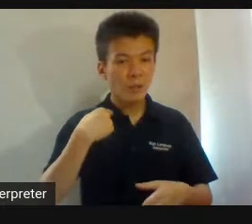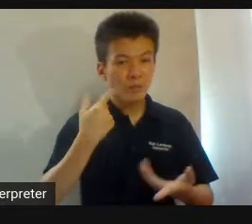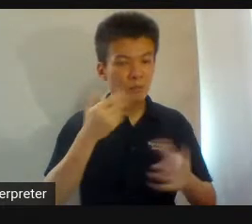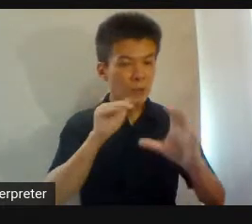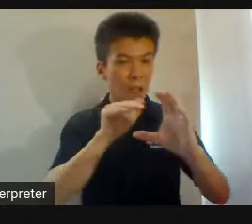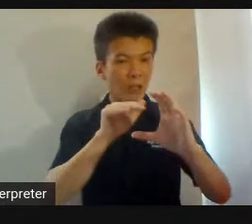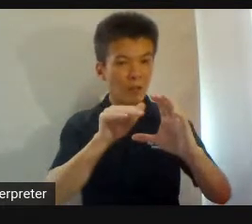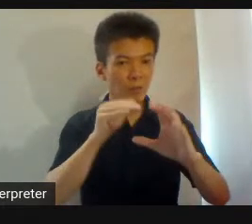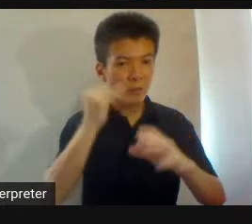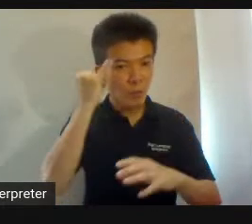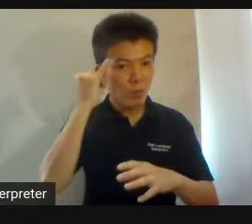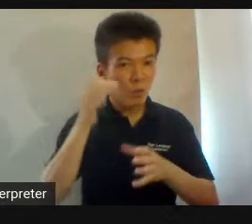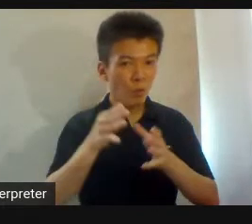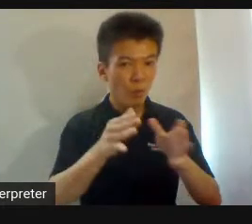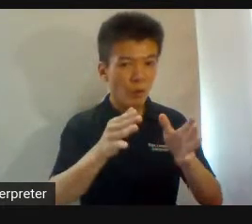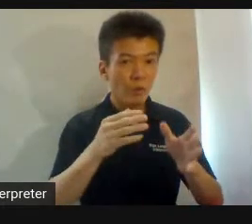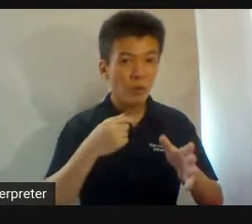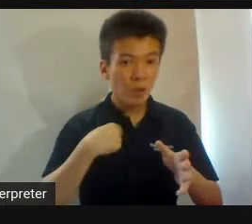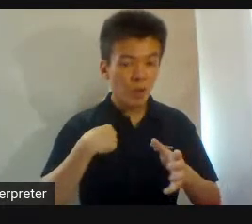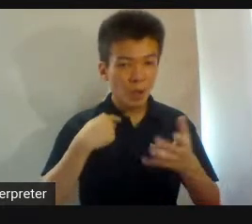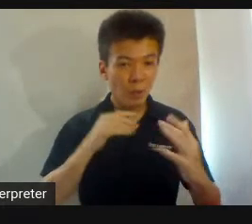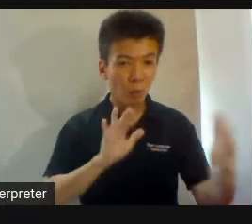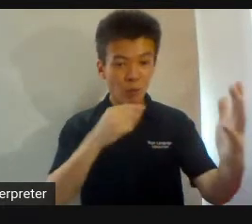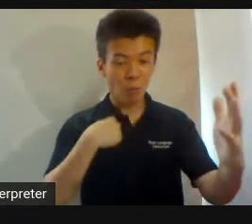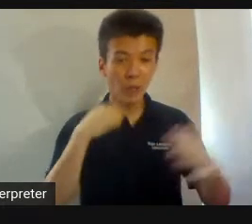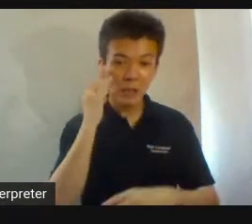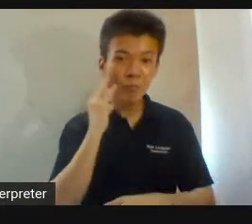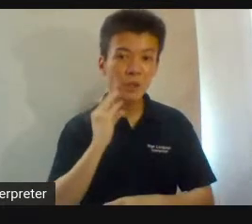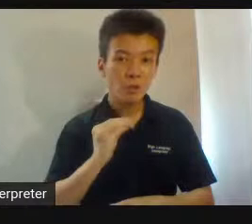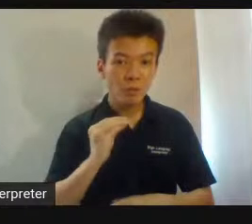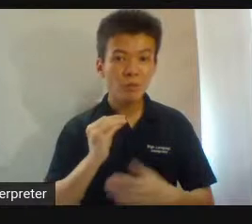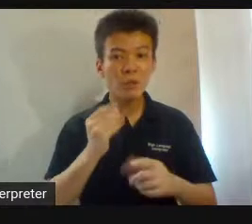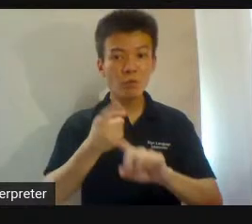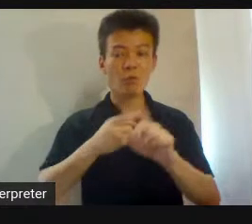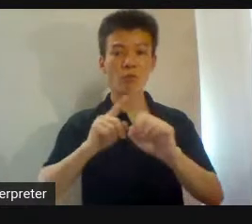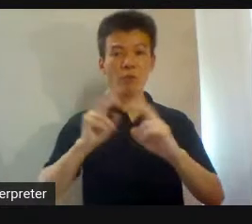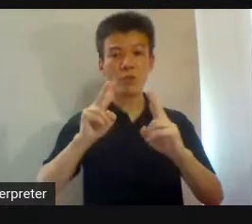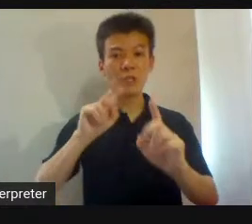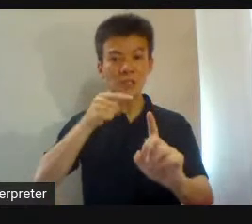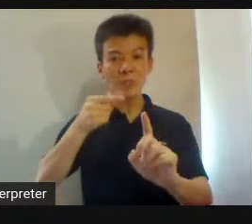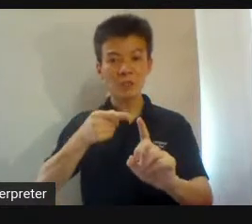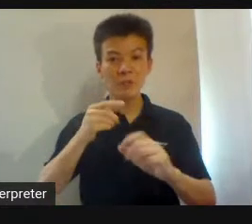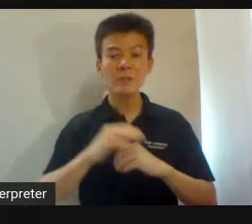Access, I suppose the way I approach it in my experience has come from a very specific